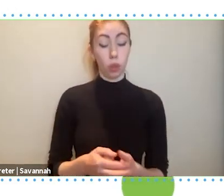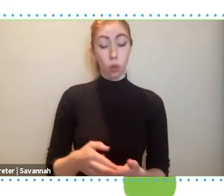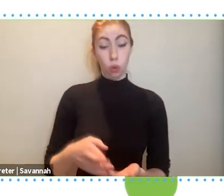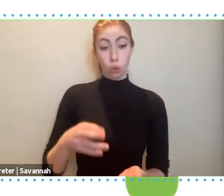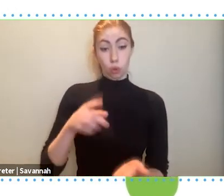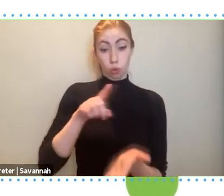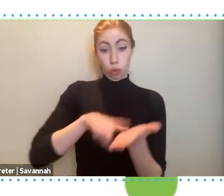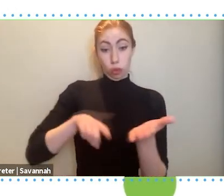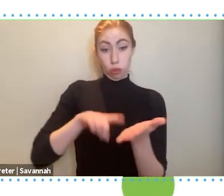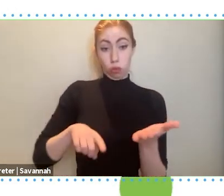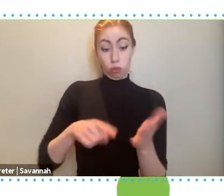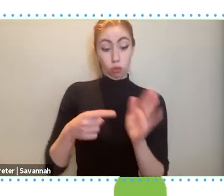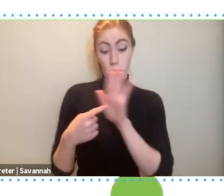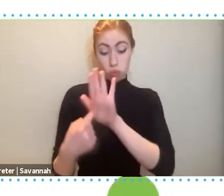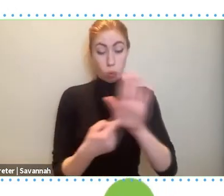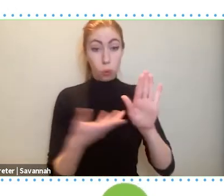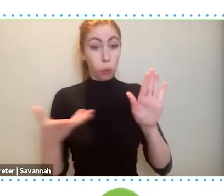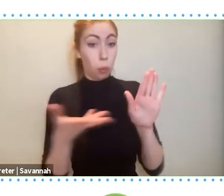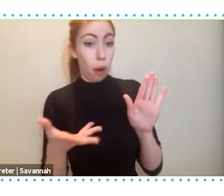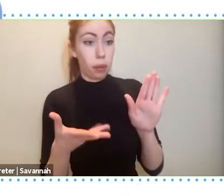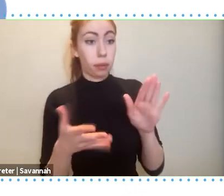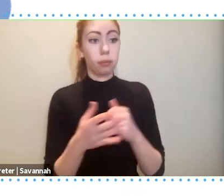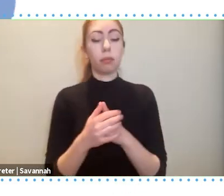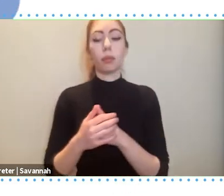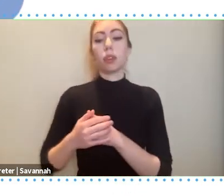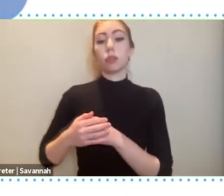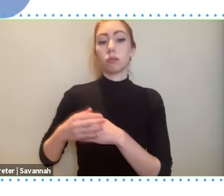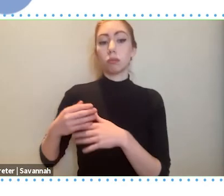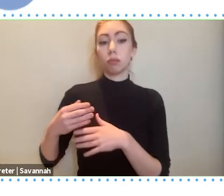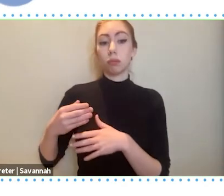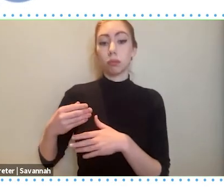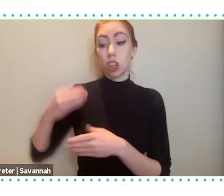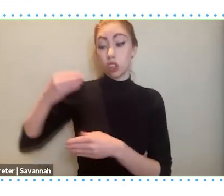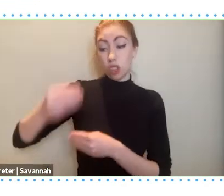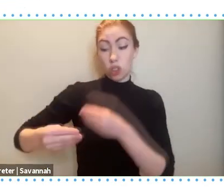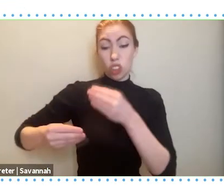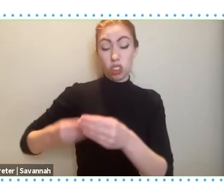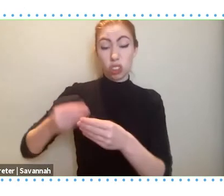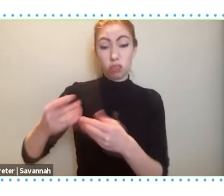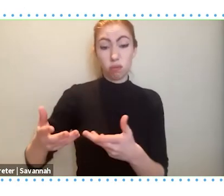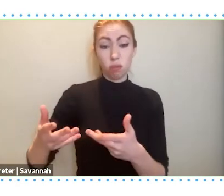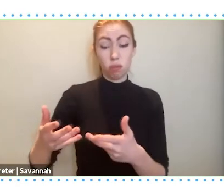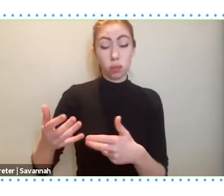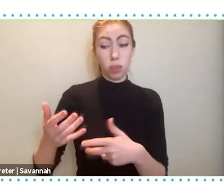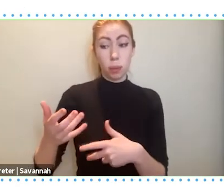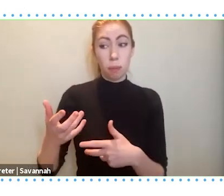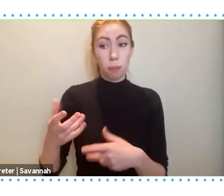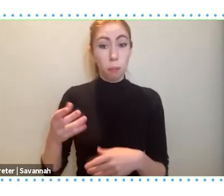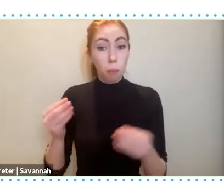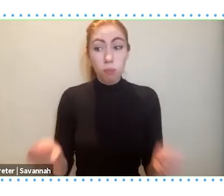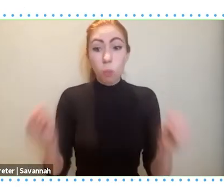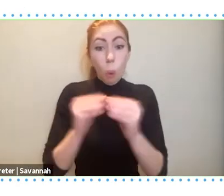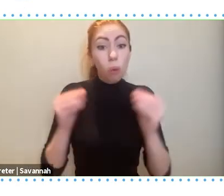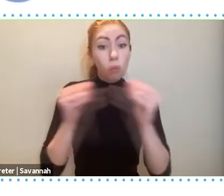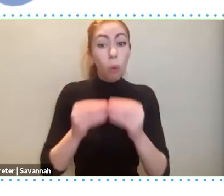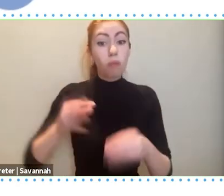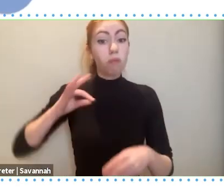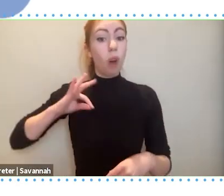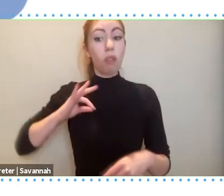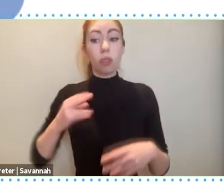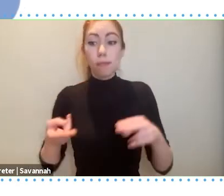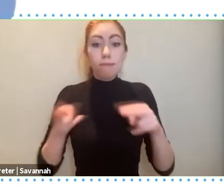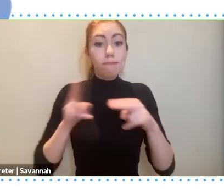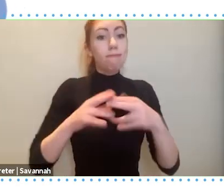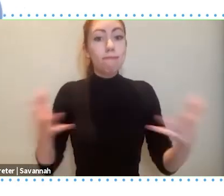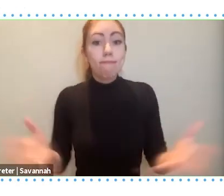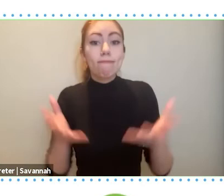that generationally, there may not be that same level of volunteers willing to step up. And Yvette Nolan has also laid out